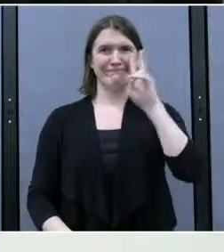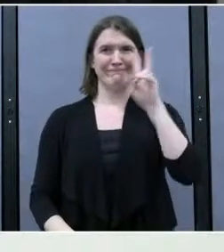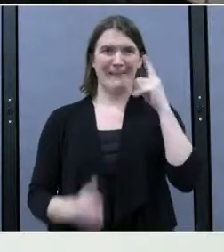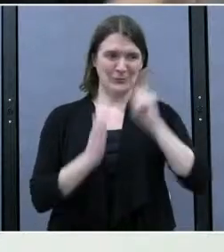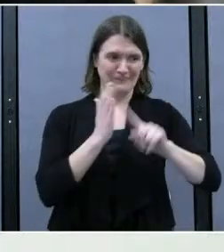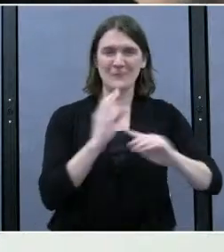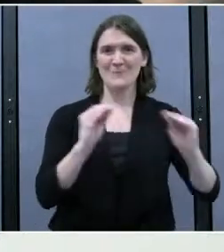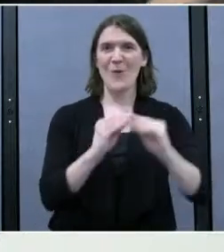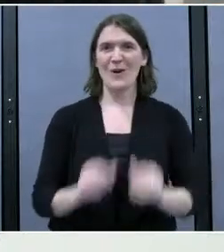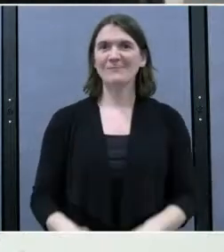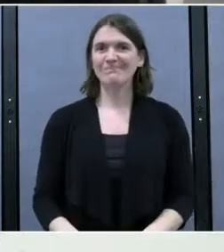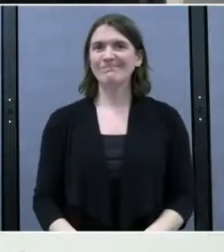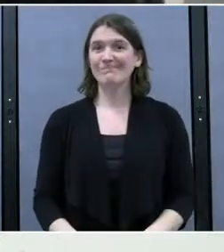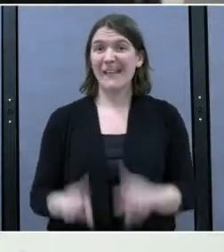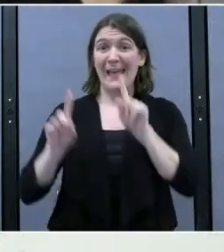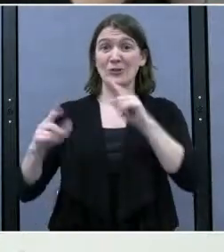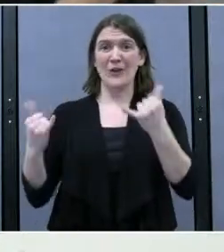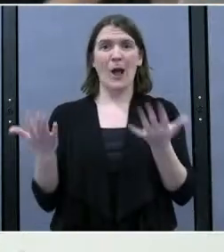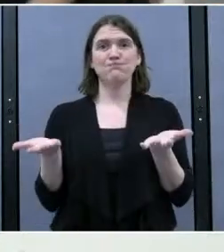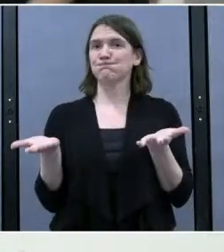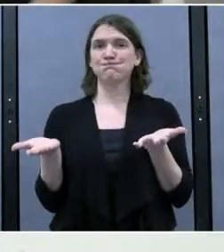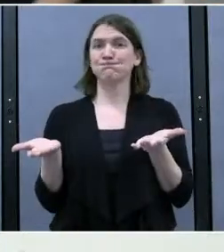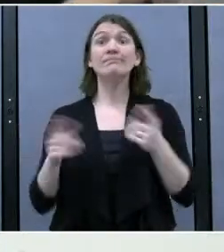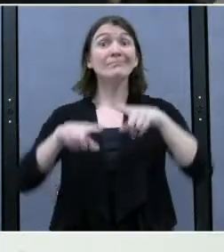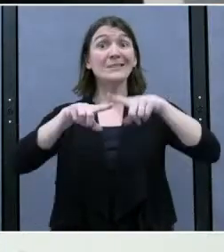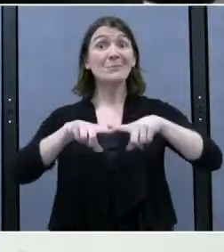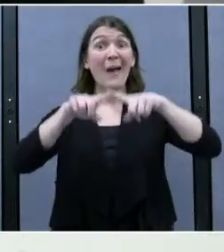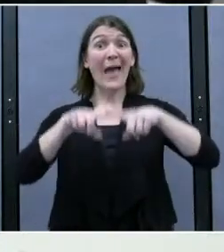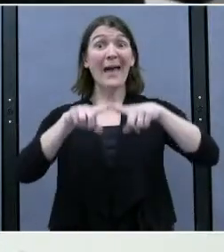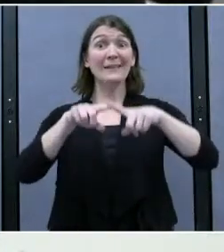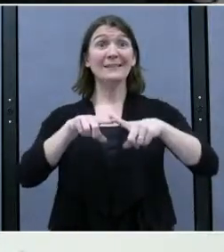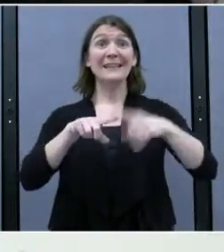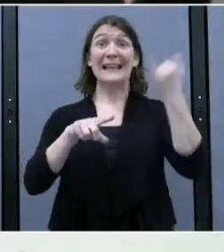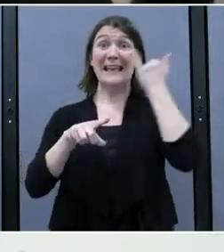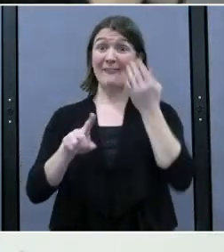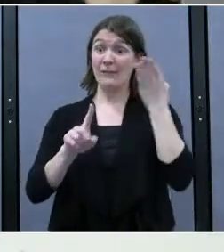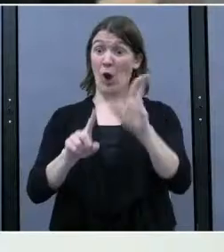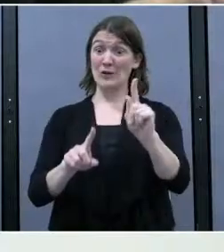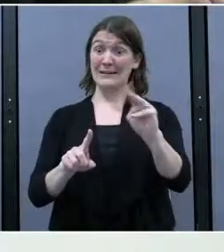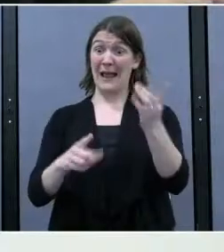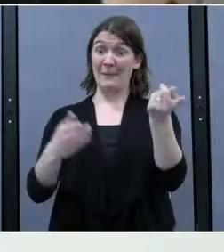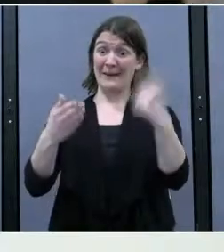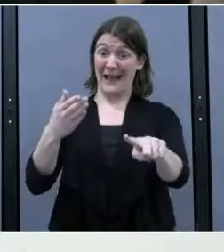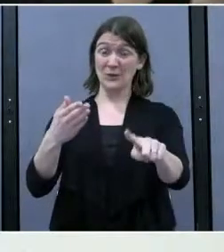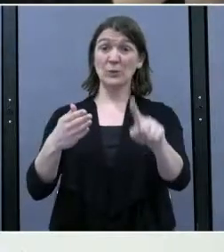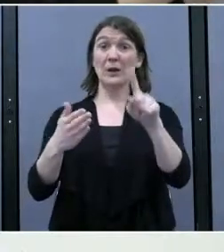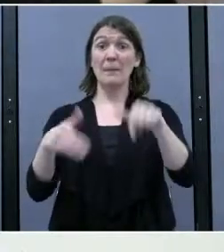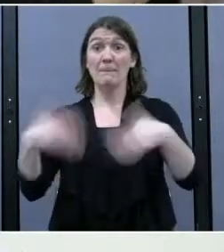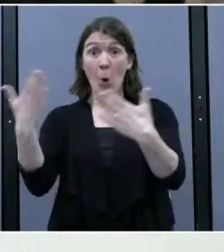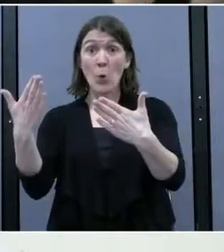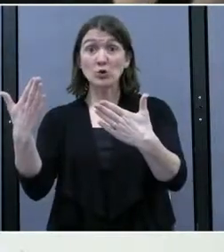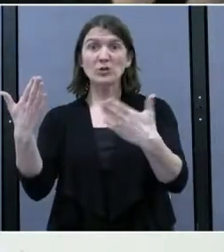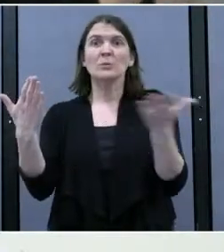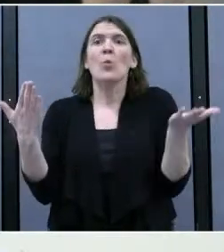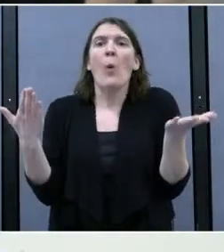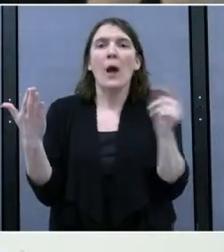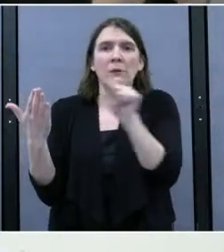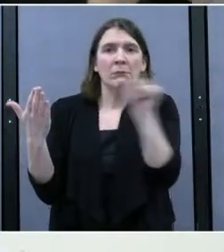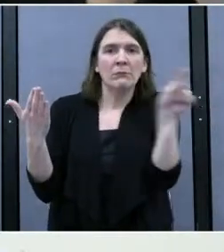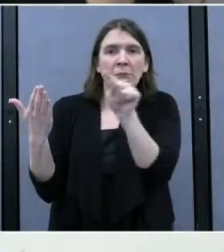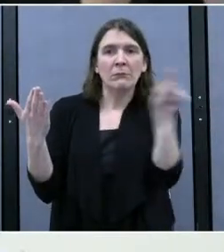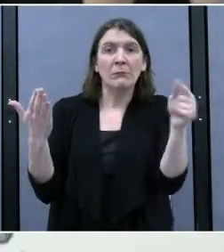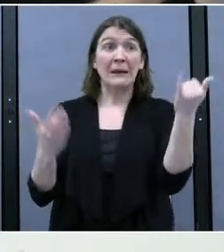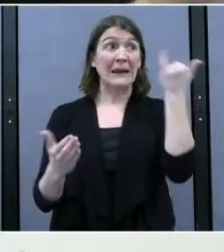because a lot of that depends on what the motion would be. Because if there's